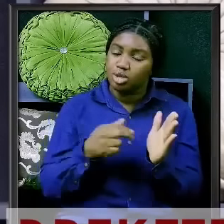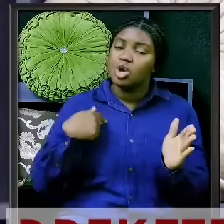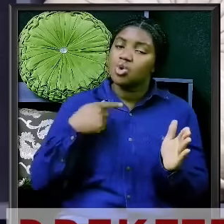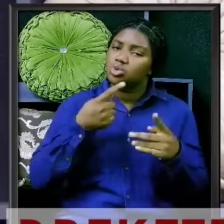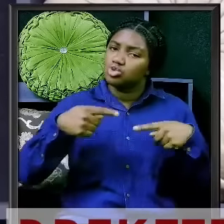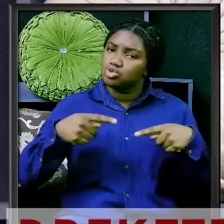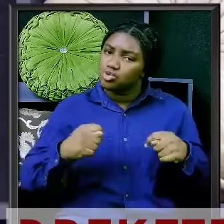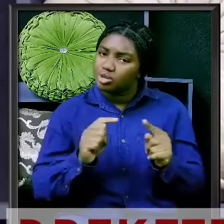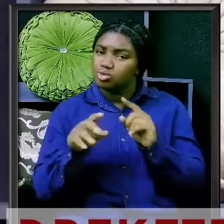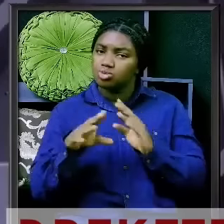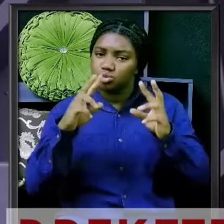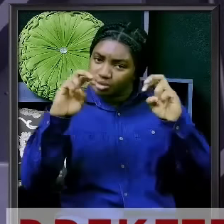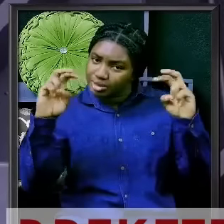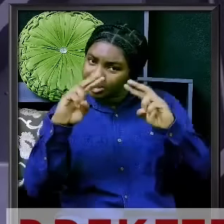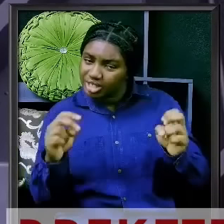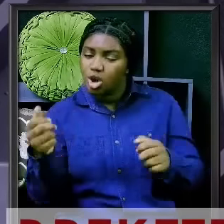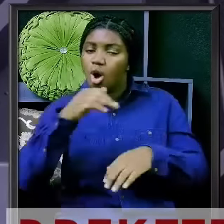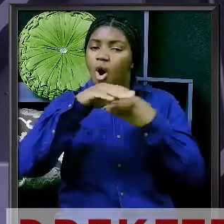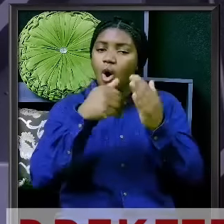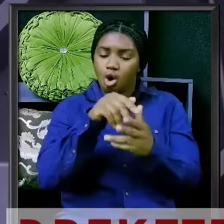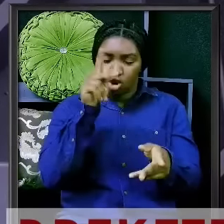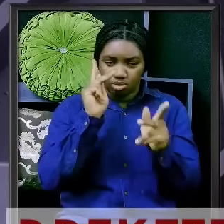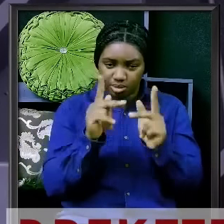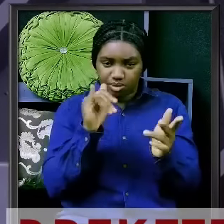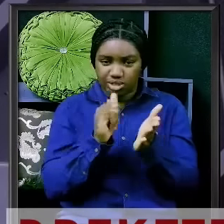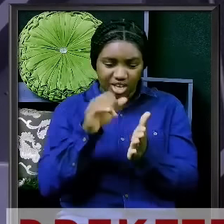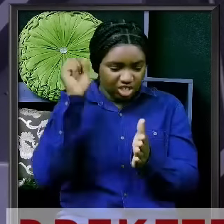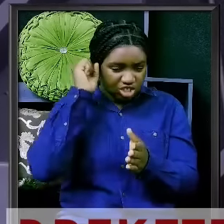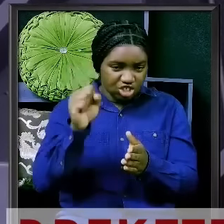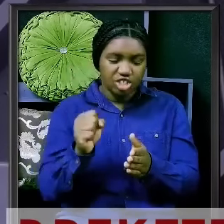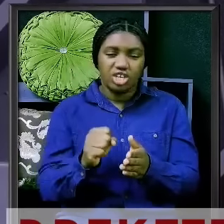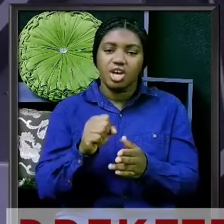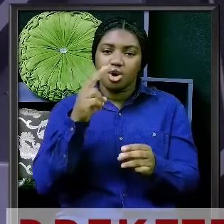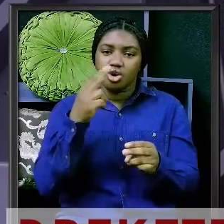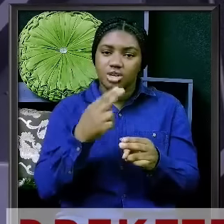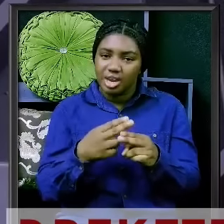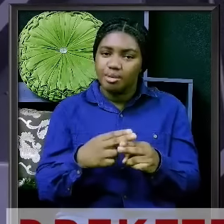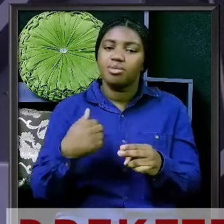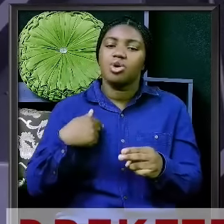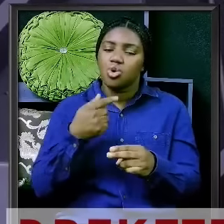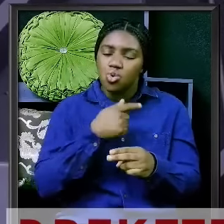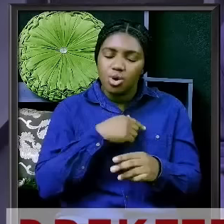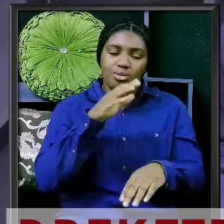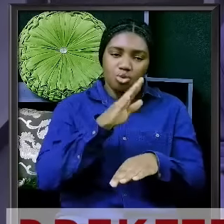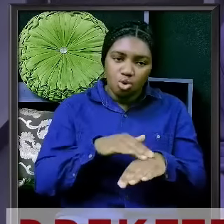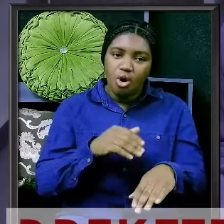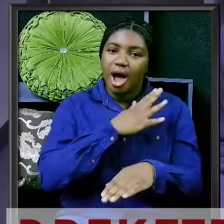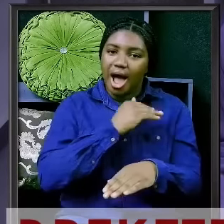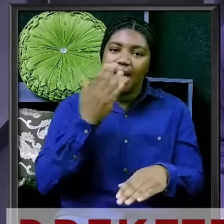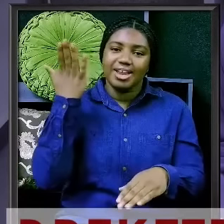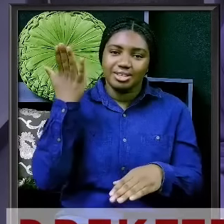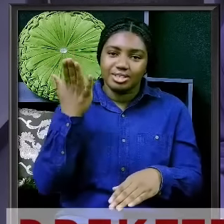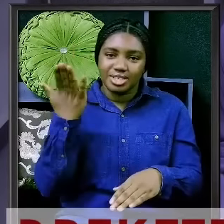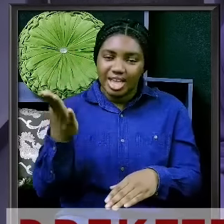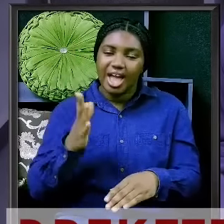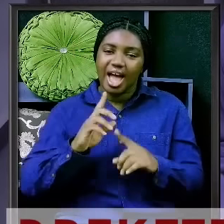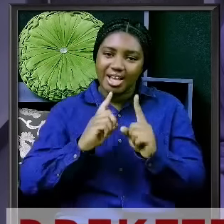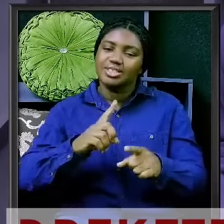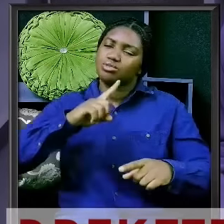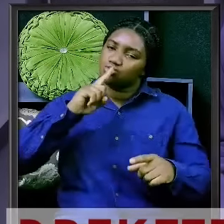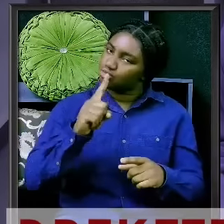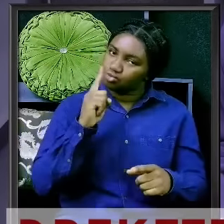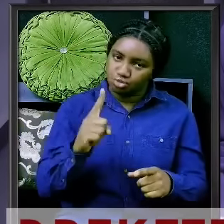some investigation. All the people where the woman mentioned say they witness the matter. We reach out to them, they confirm, say, true, this